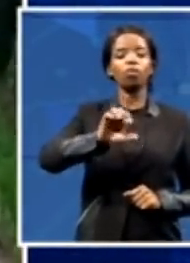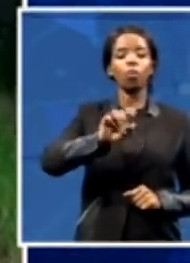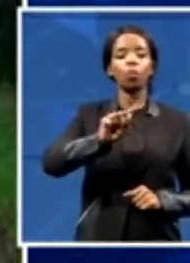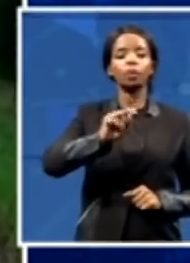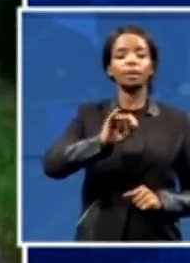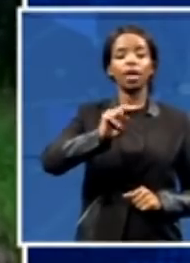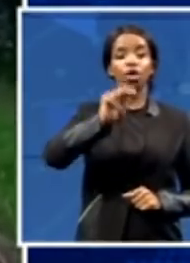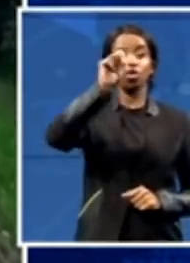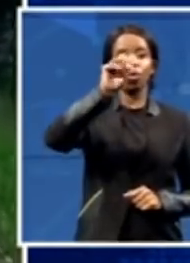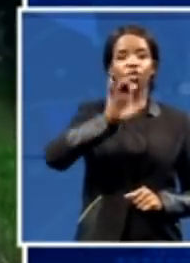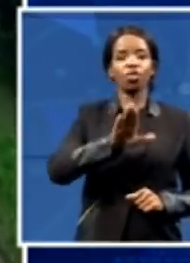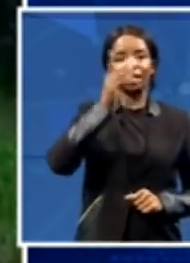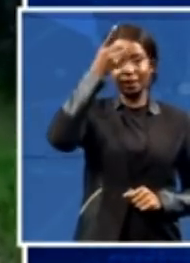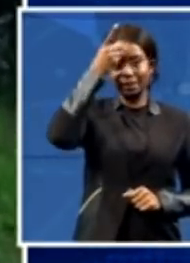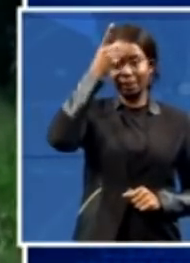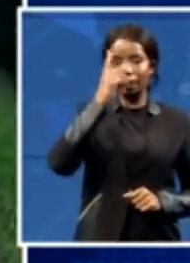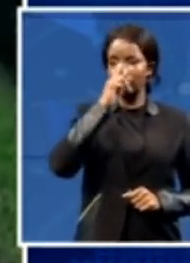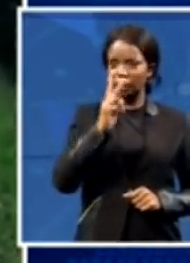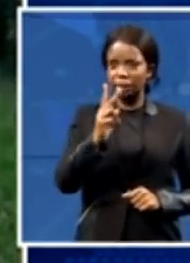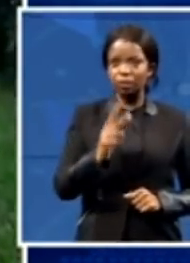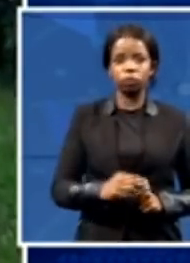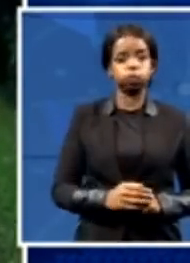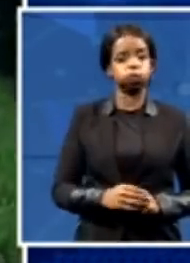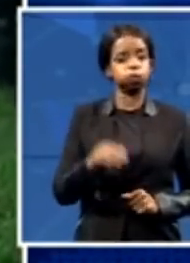are those who were refusing to leave the